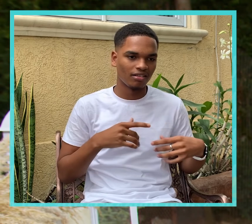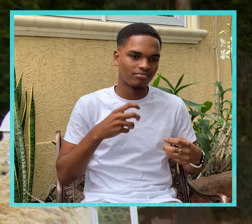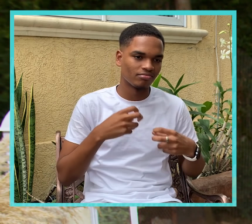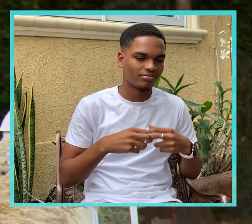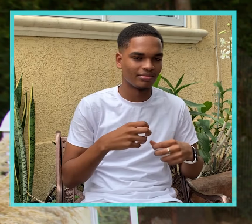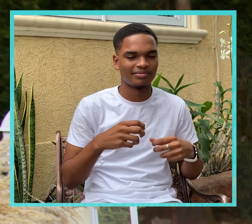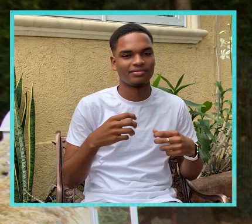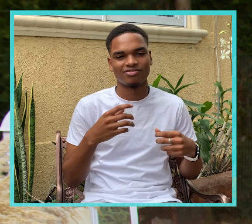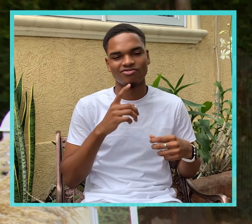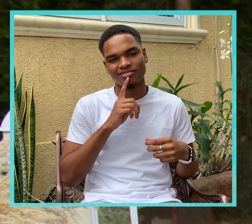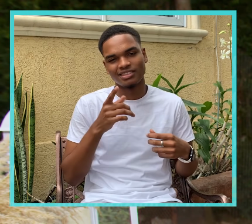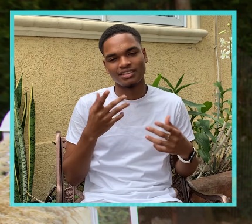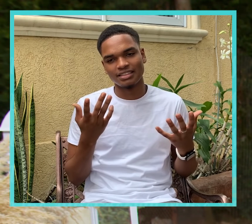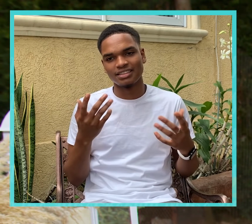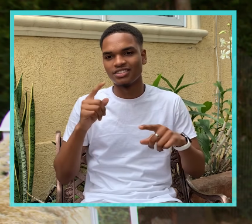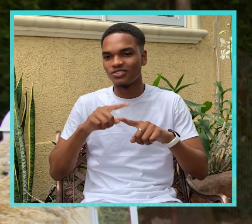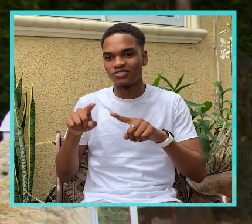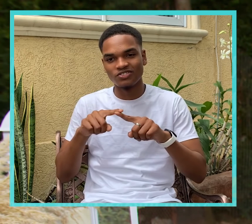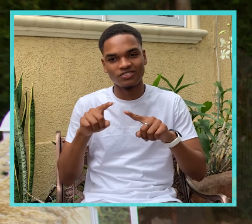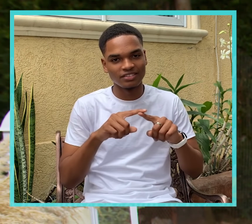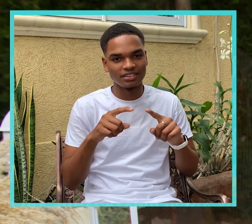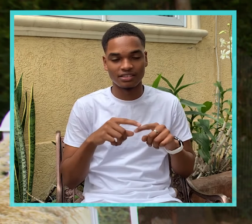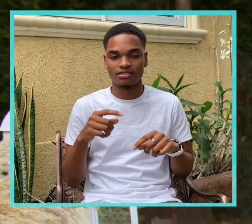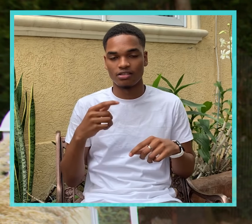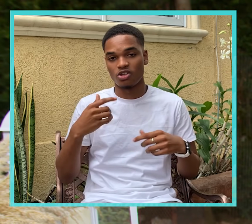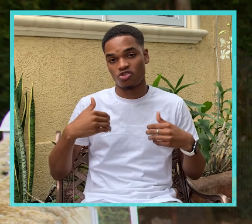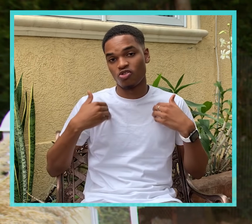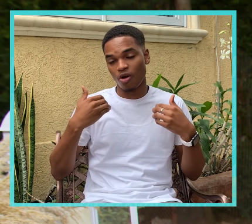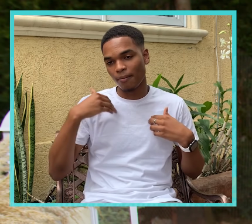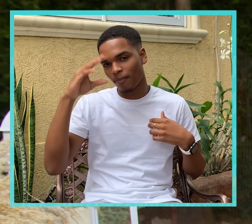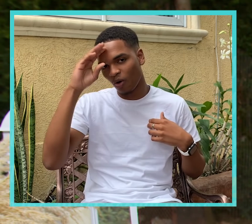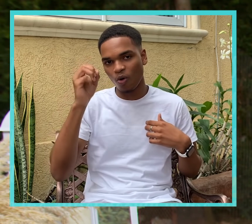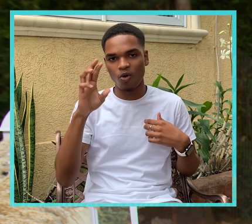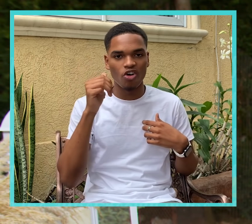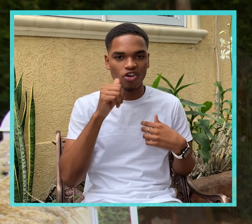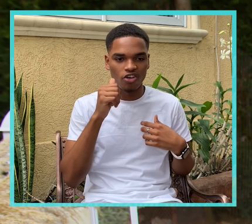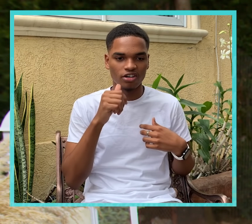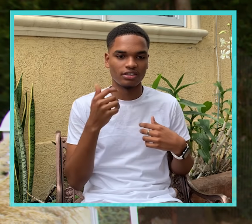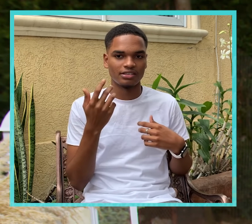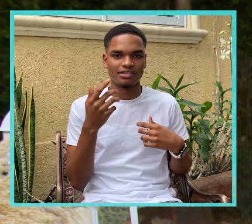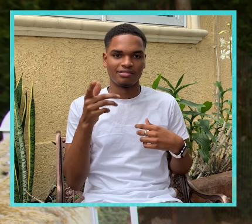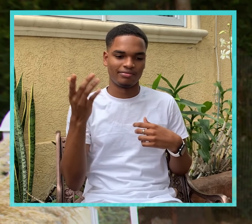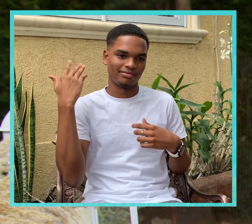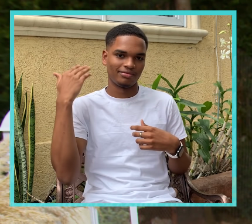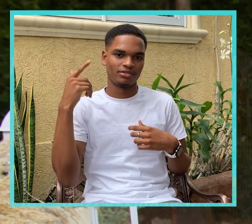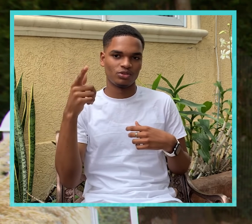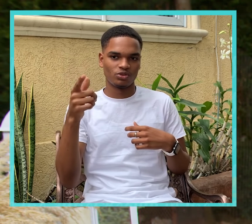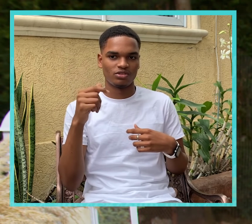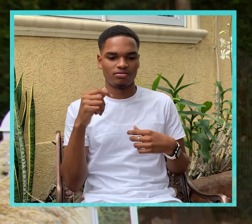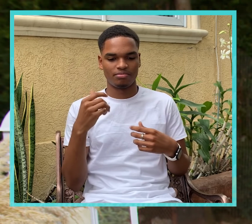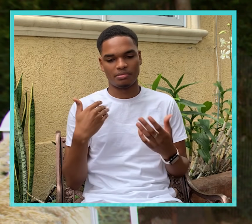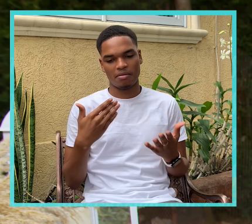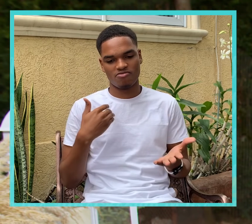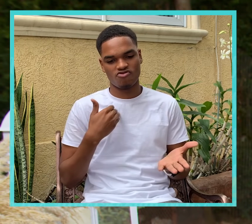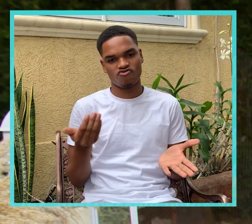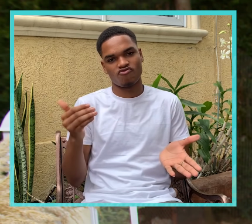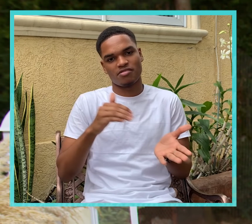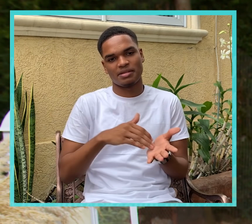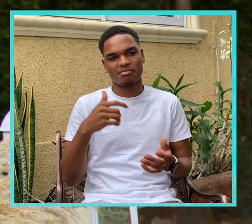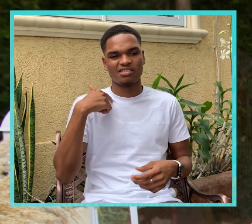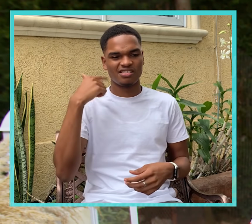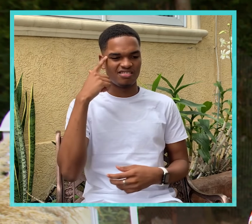guarantee there is someone who's watching this. There's a young girl who's watching this or a young boy who just had to repeat and feel like said them, nah, I'm out to nothing. Right.